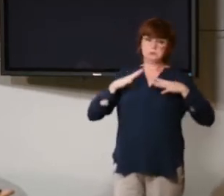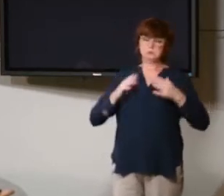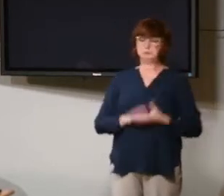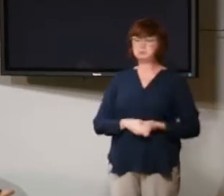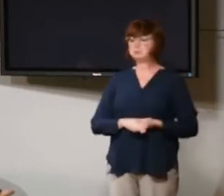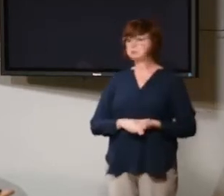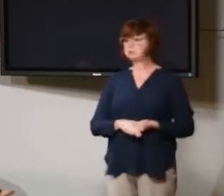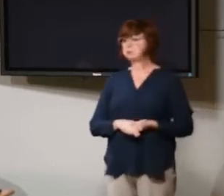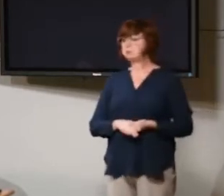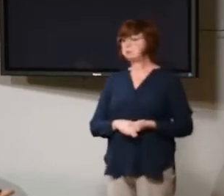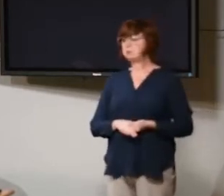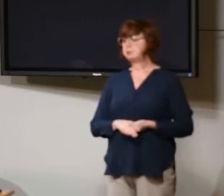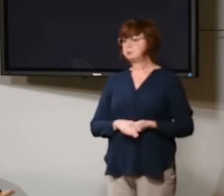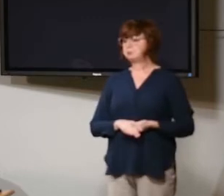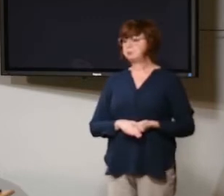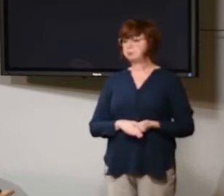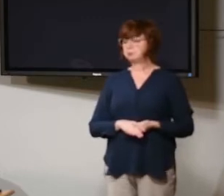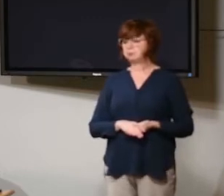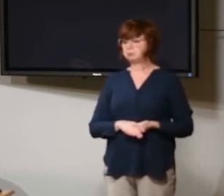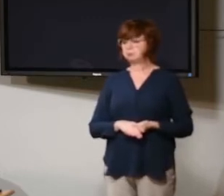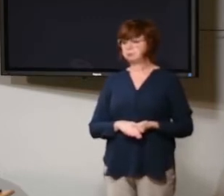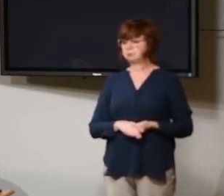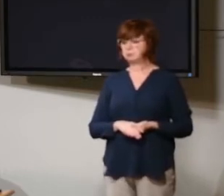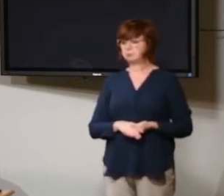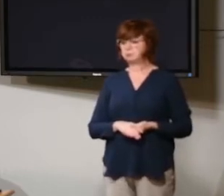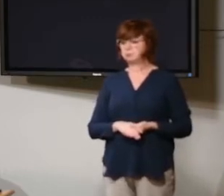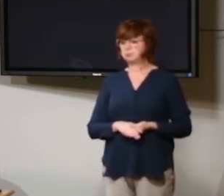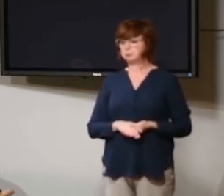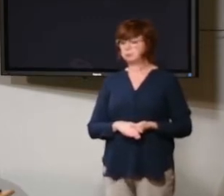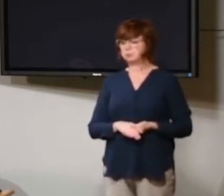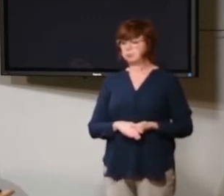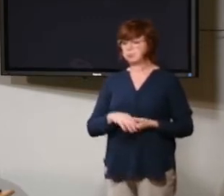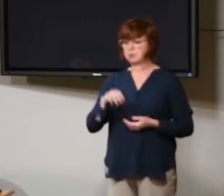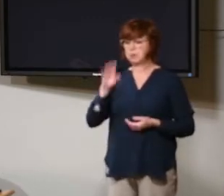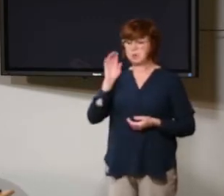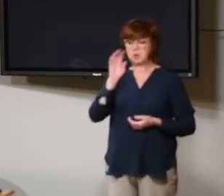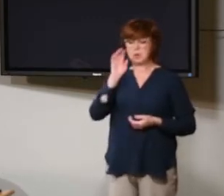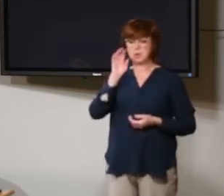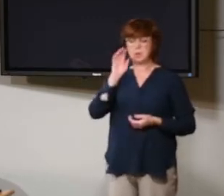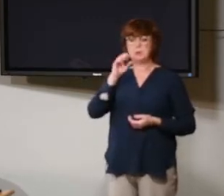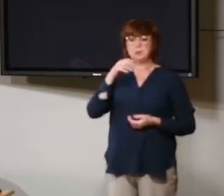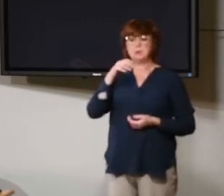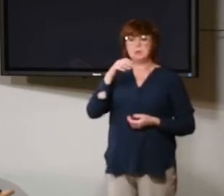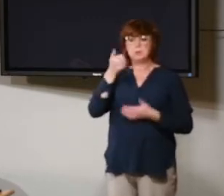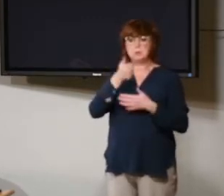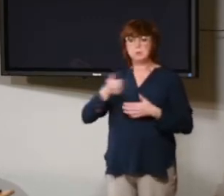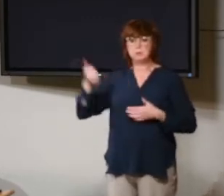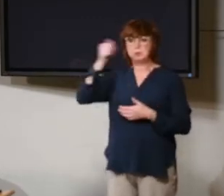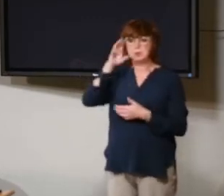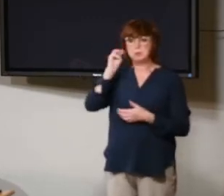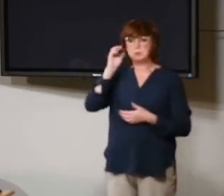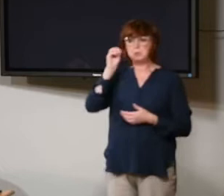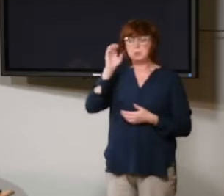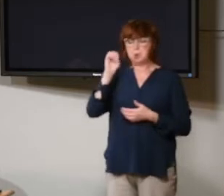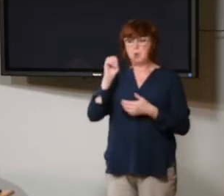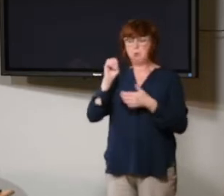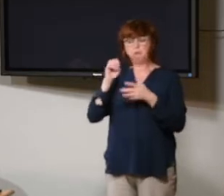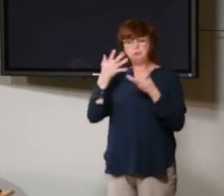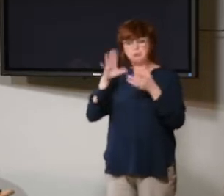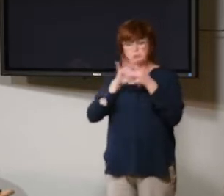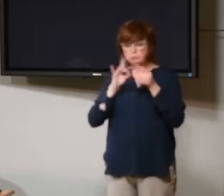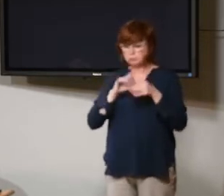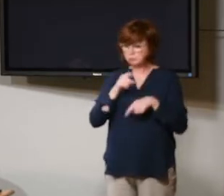As the Premier mentioned, there's really updated information on the COVID-19 website.